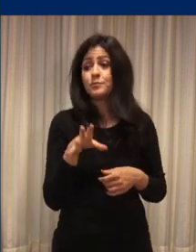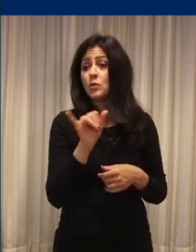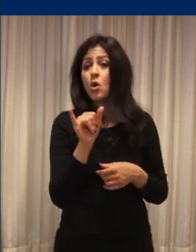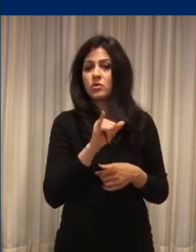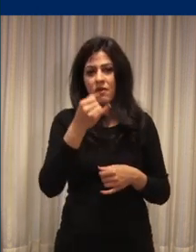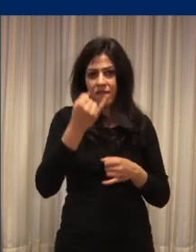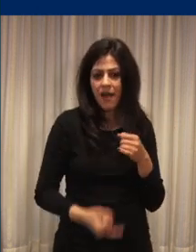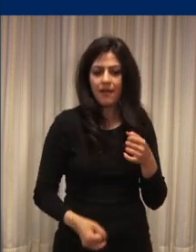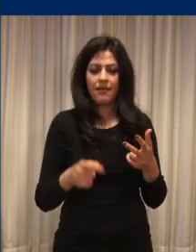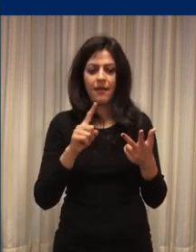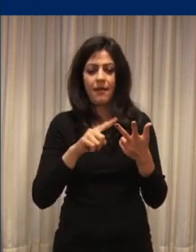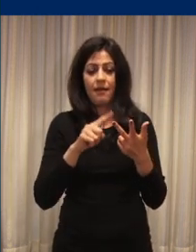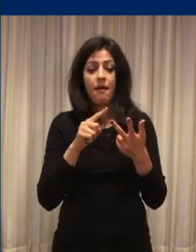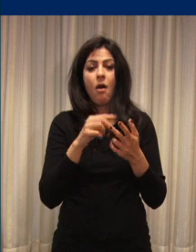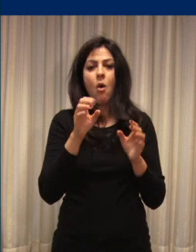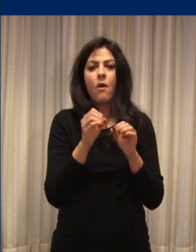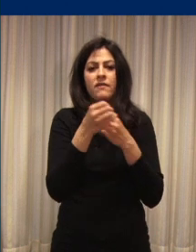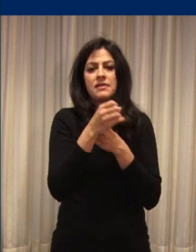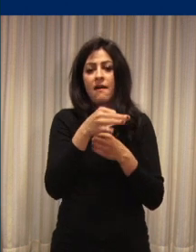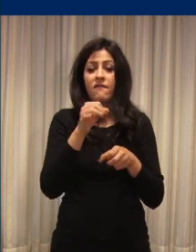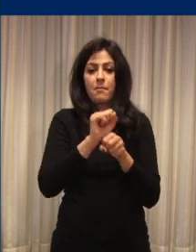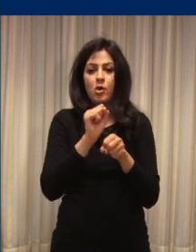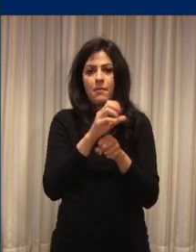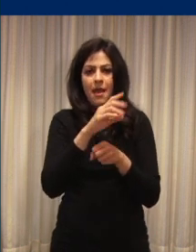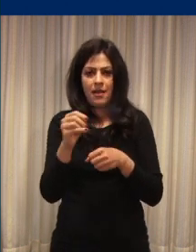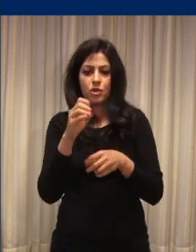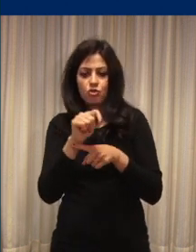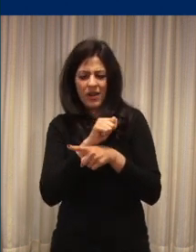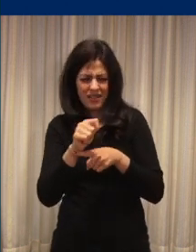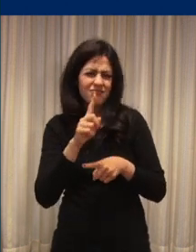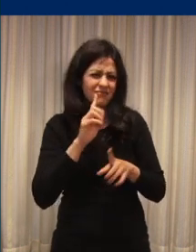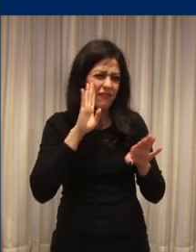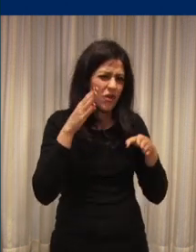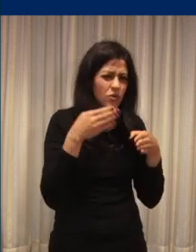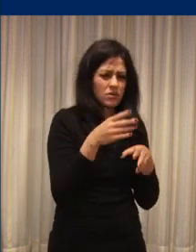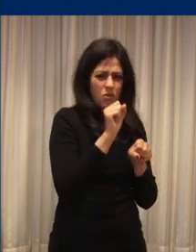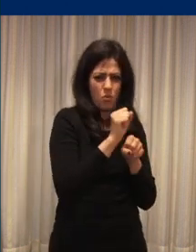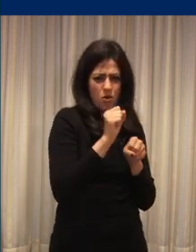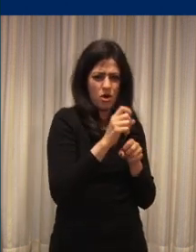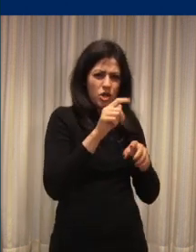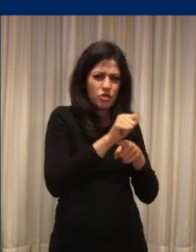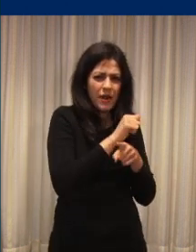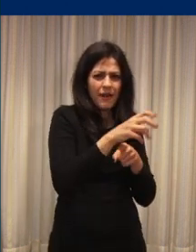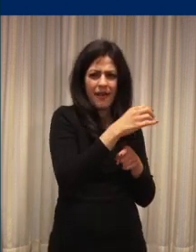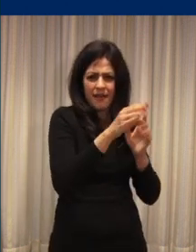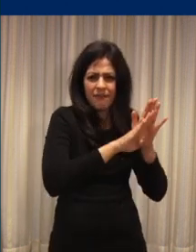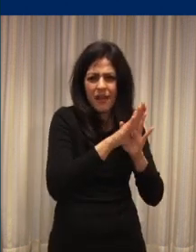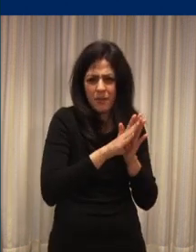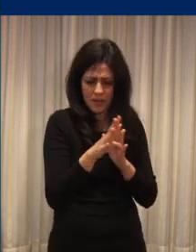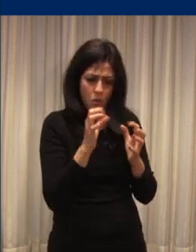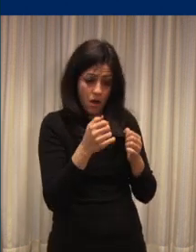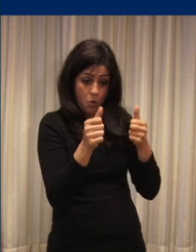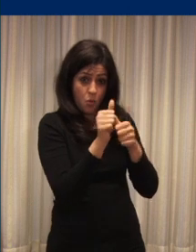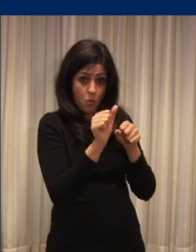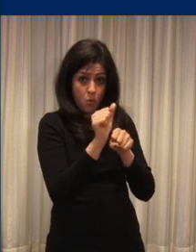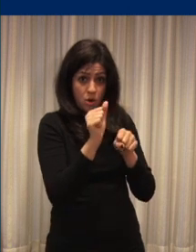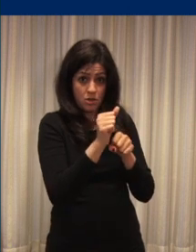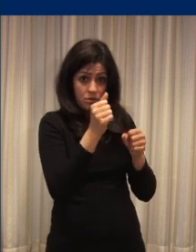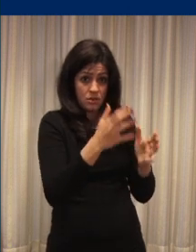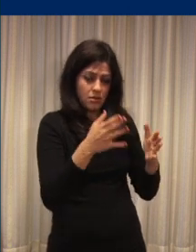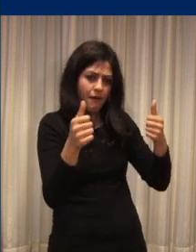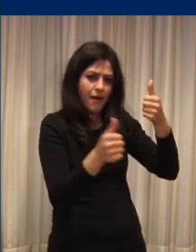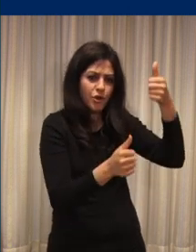of Employment and Training, which is really focused on workforce development, making sure our workers have the skills they need and the training they